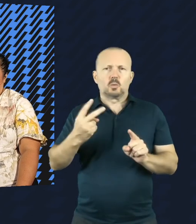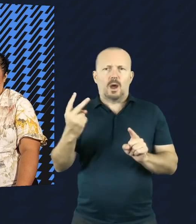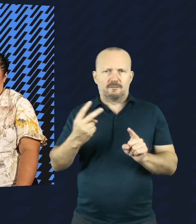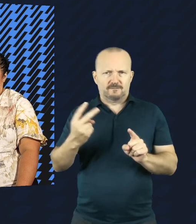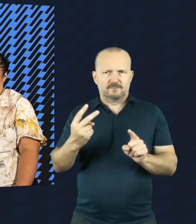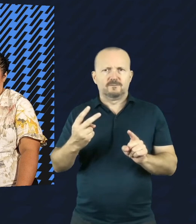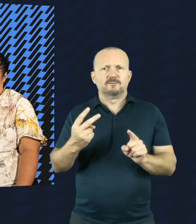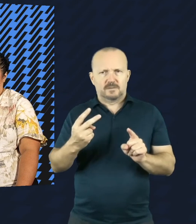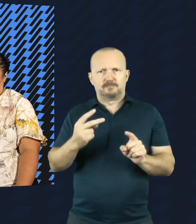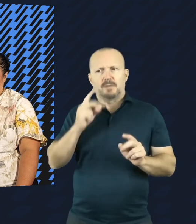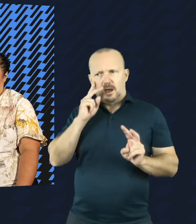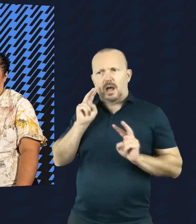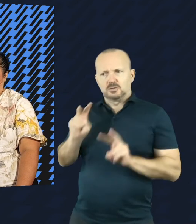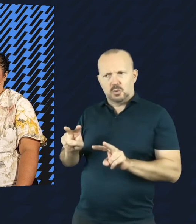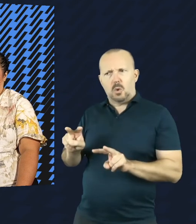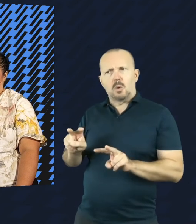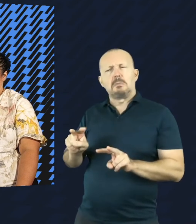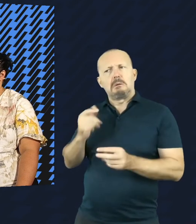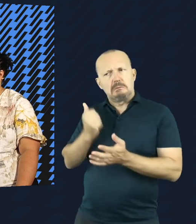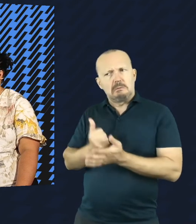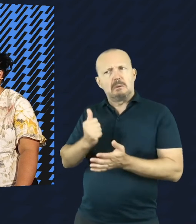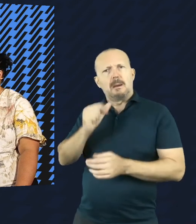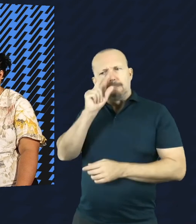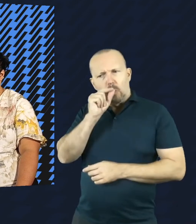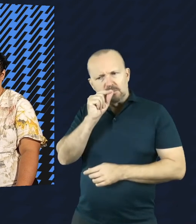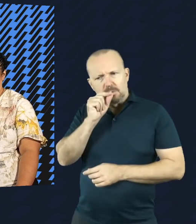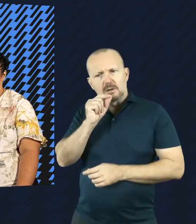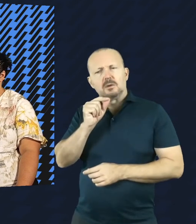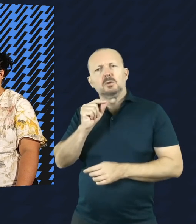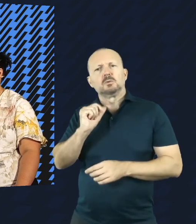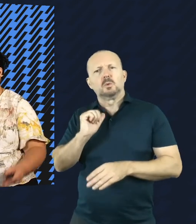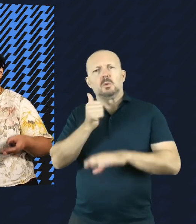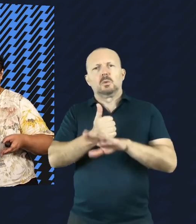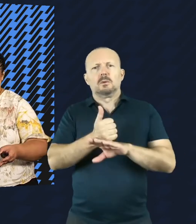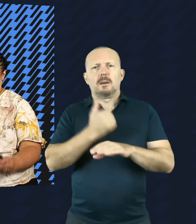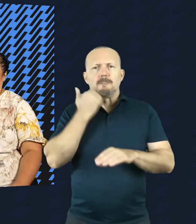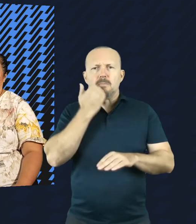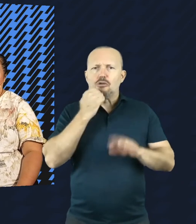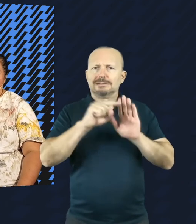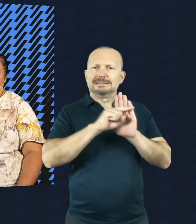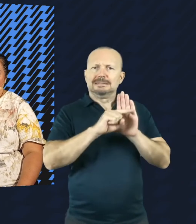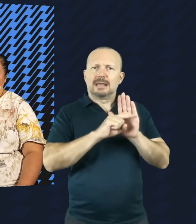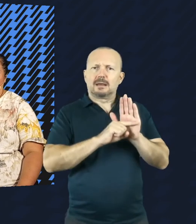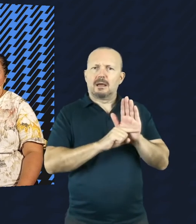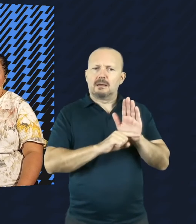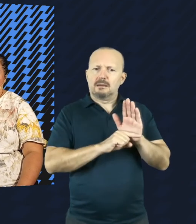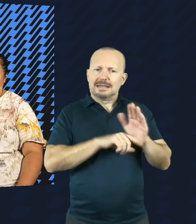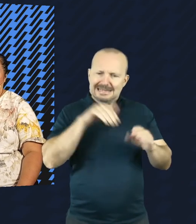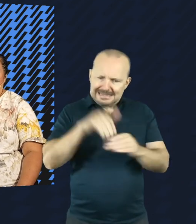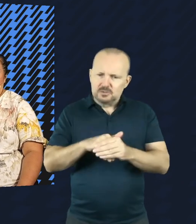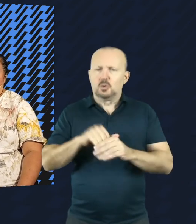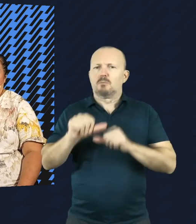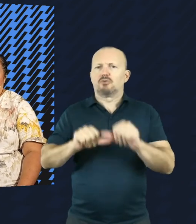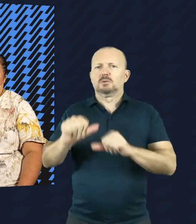I saw that it was possible to put tikanga into a process and follow it, but I had really good,